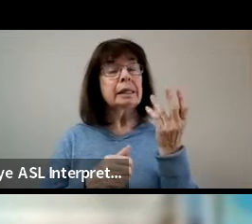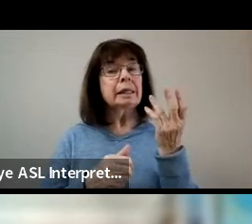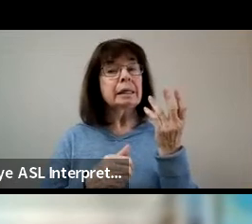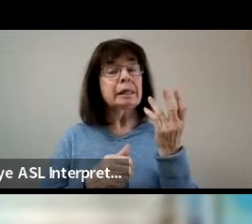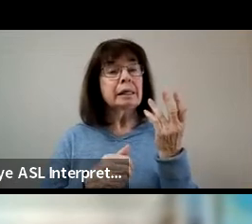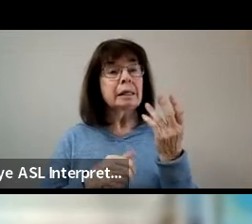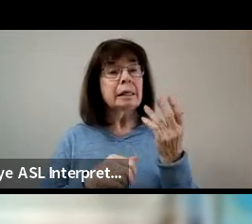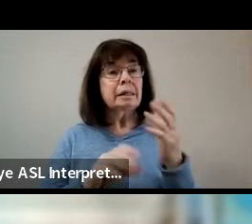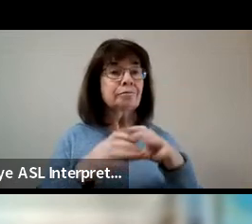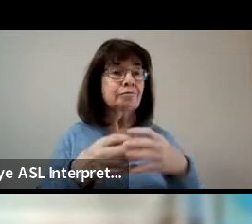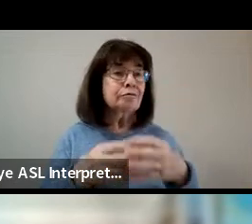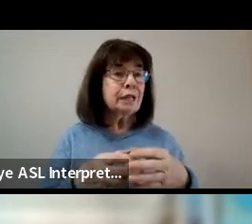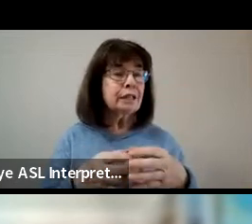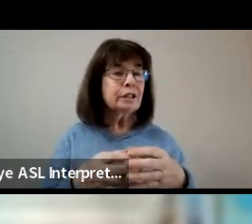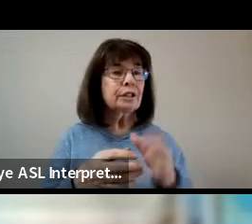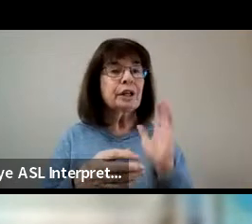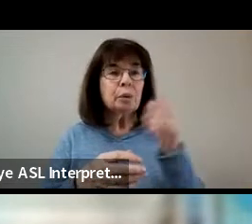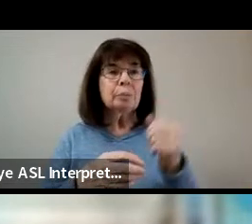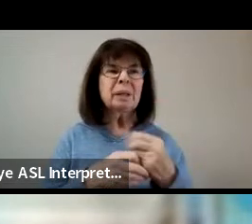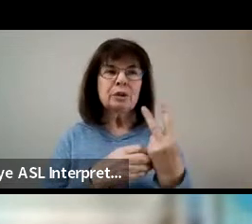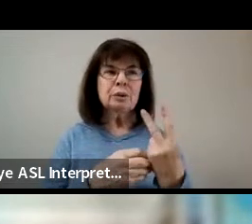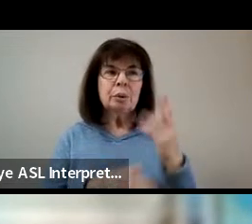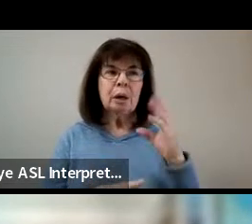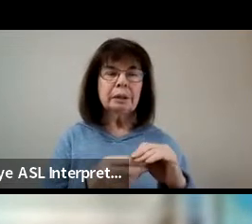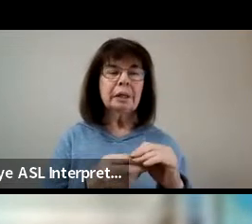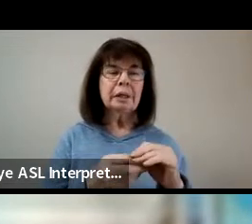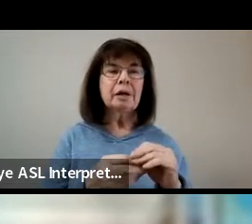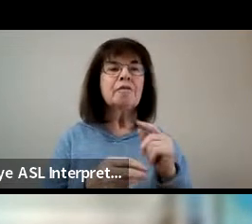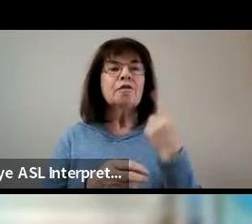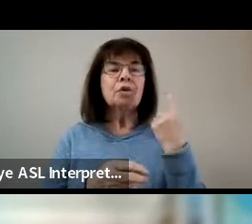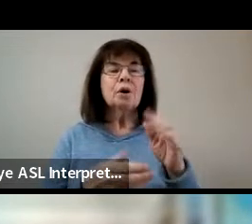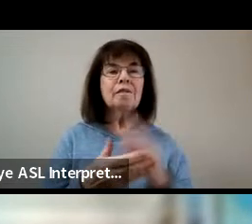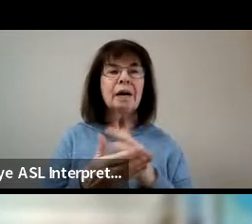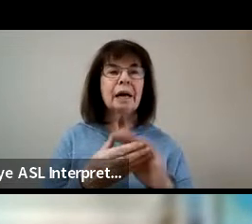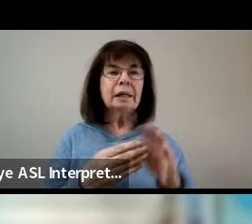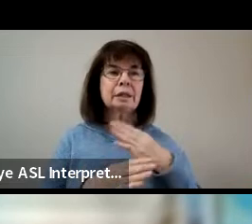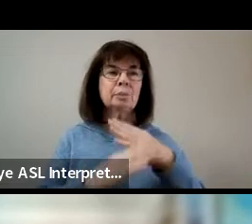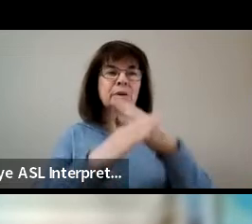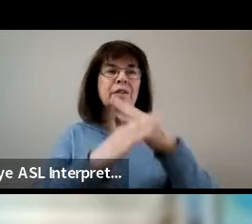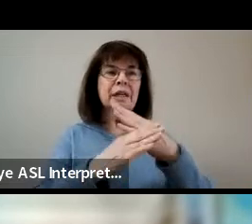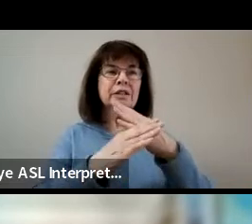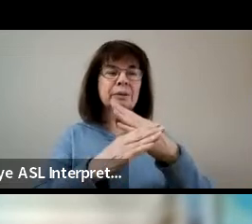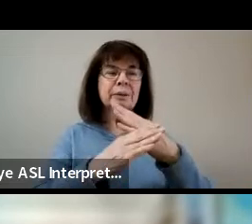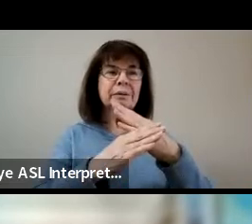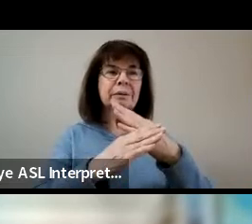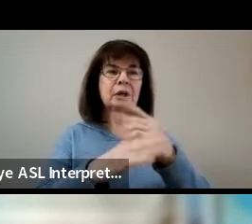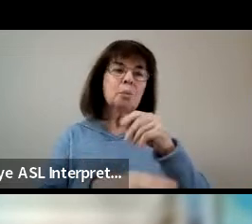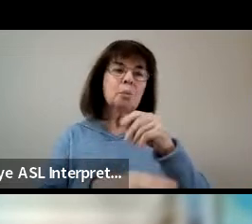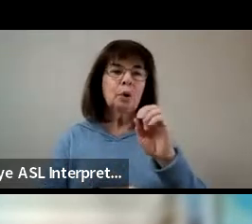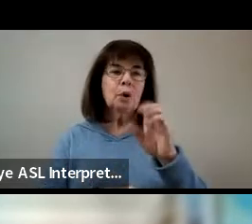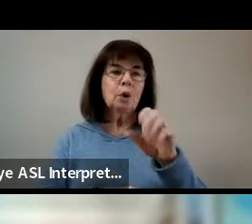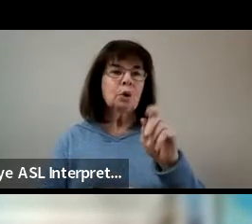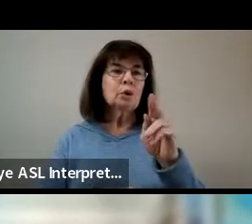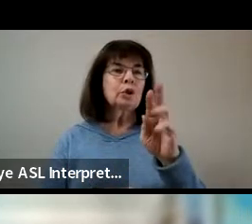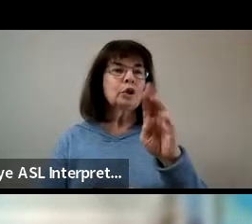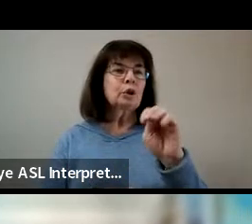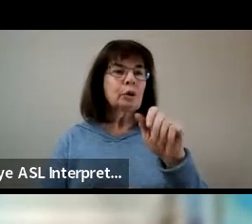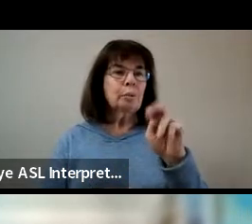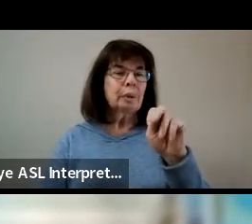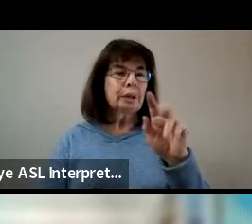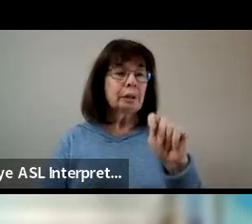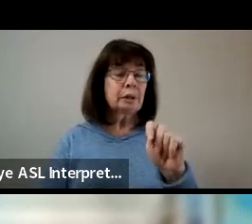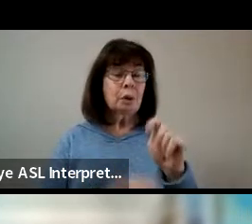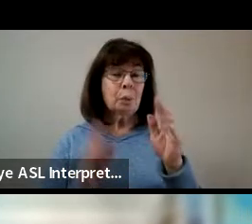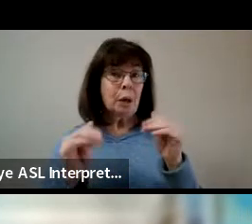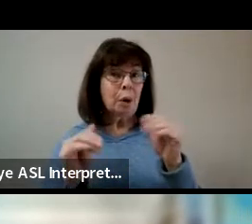for our violence prevention procurement. And so we're hoping that many of you, if not all